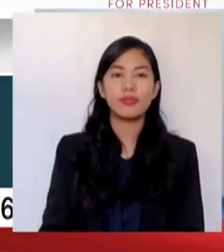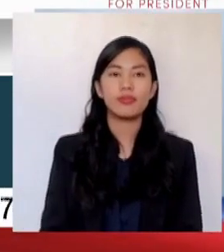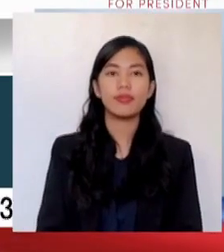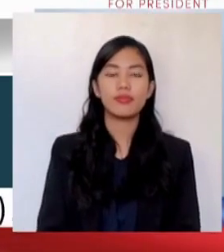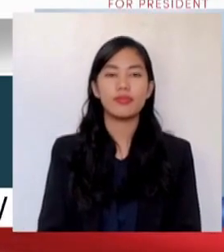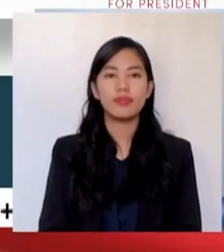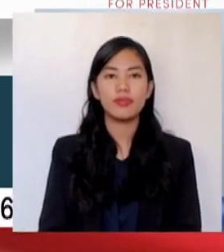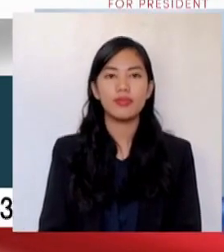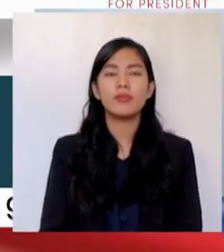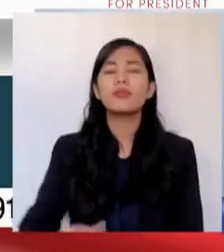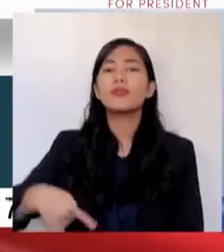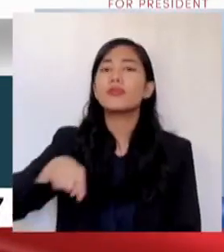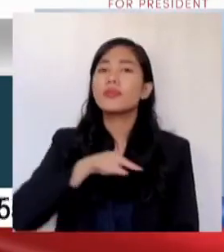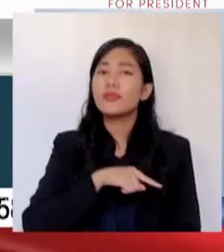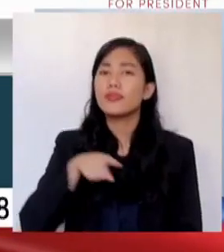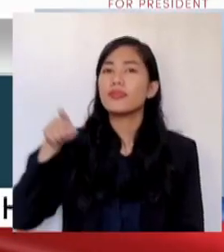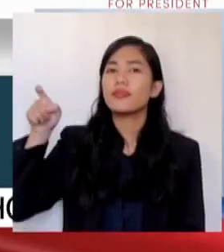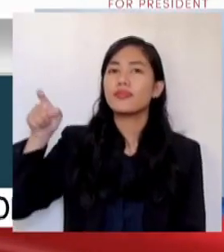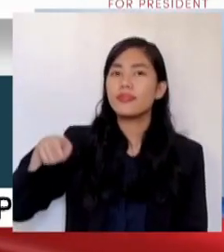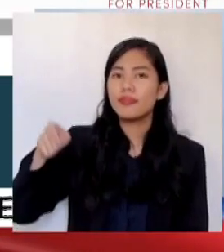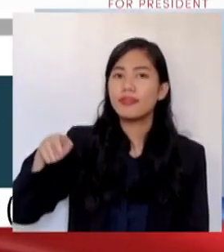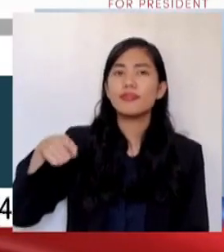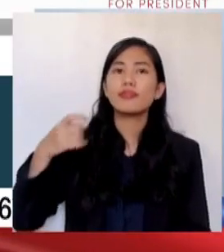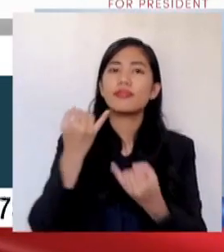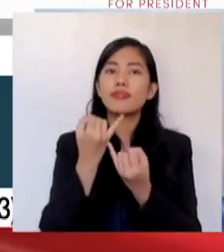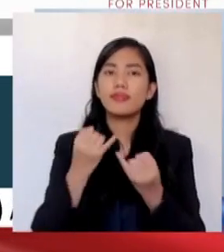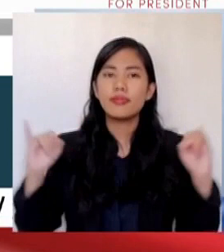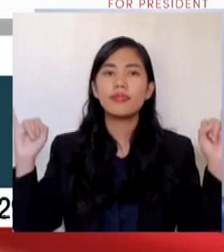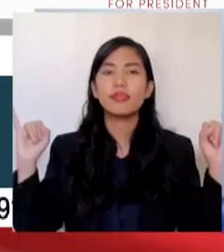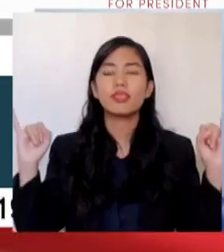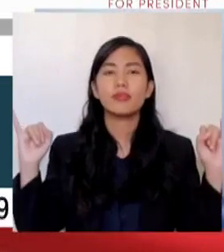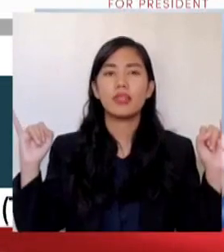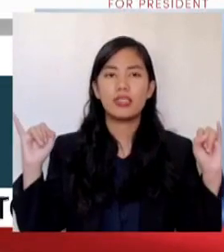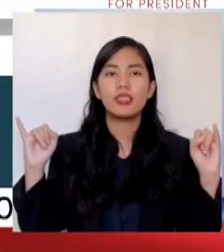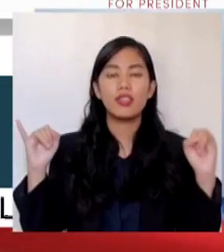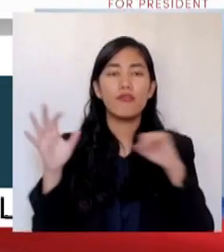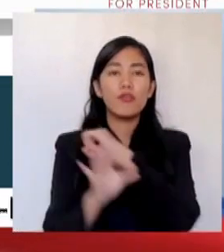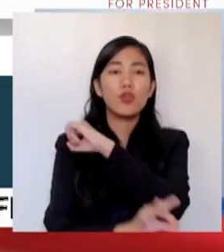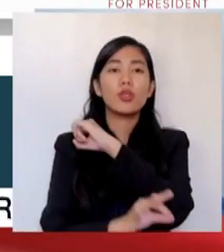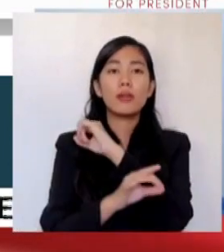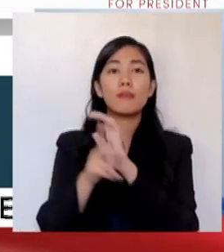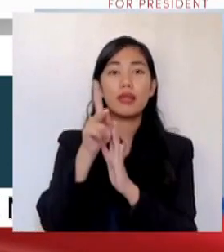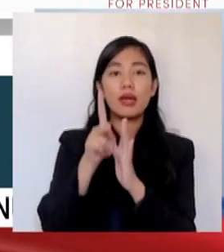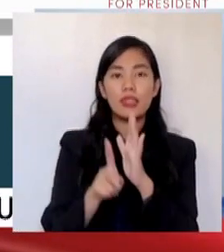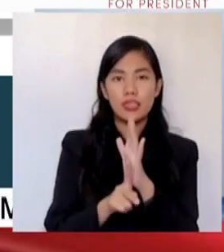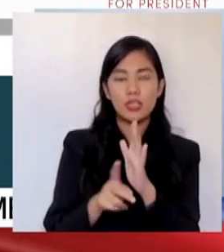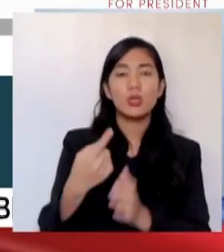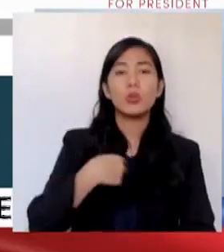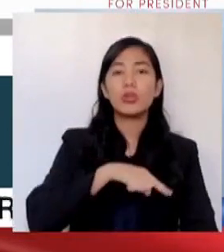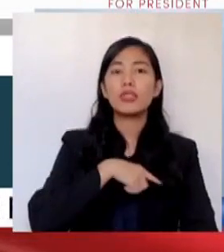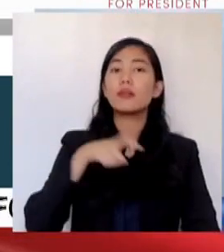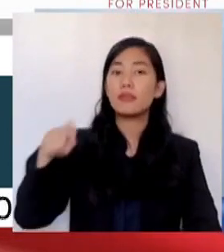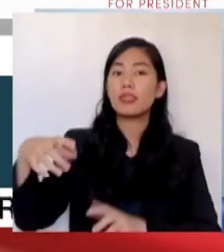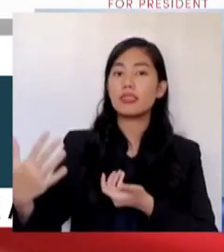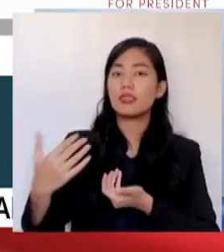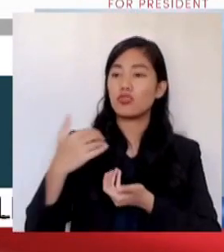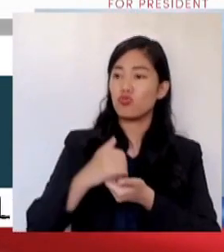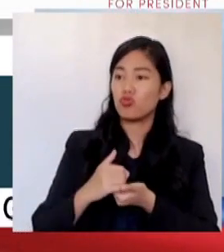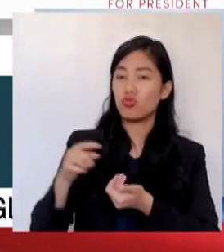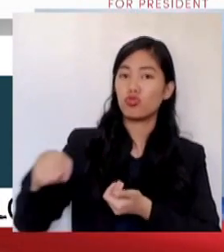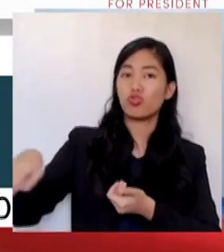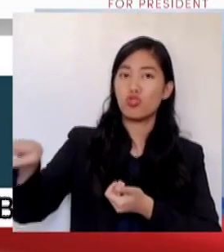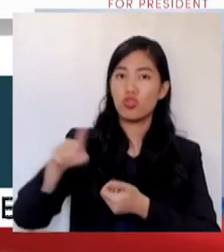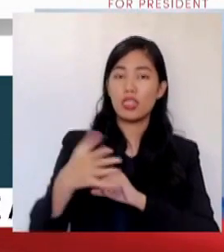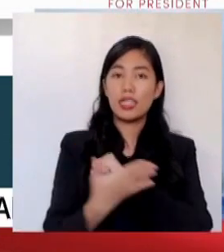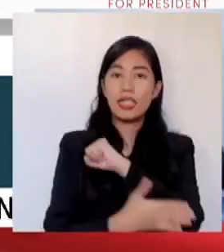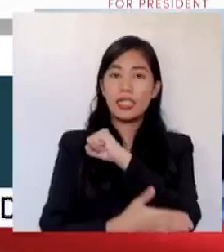Kailangan natin ang independent foreign policy. Makipagkasundo lamang tayo sa mga taong kumikilala o sa mga bansa na